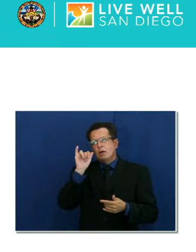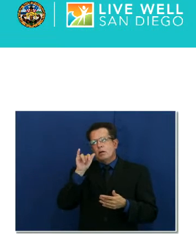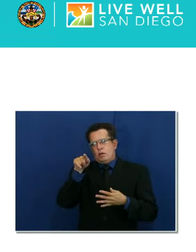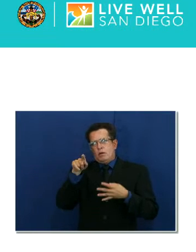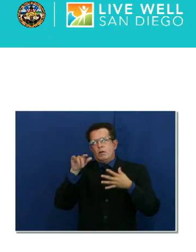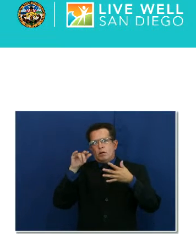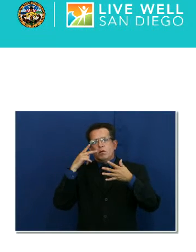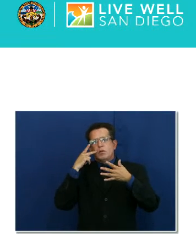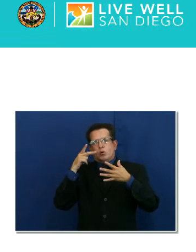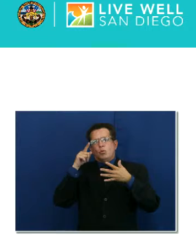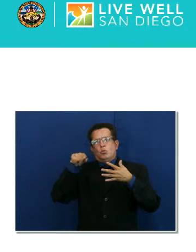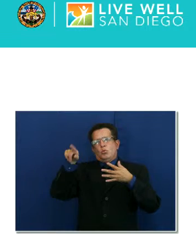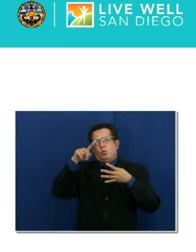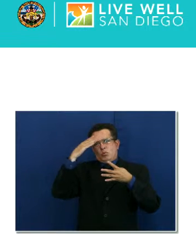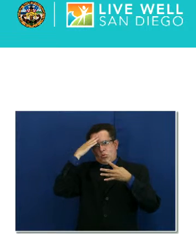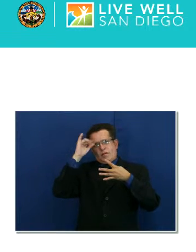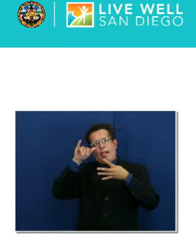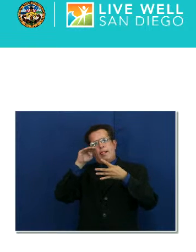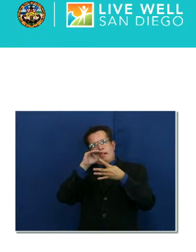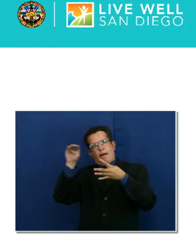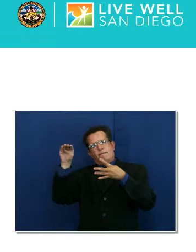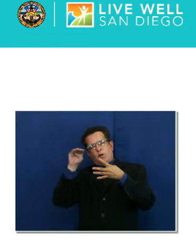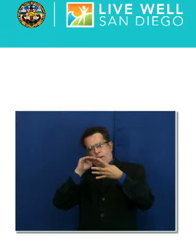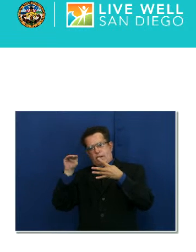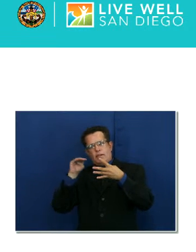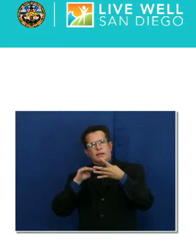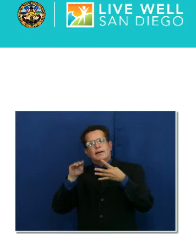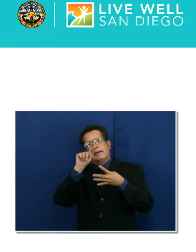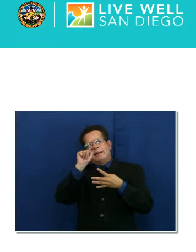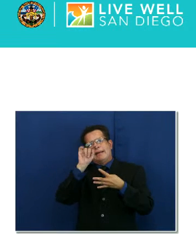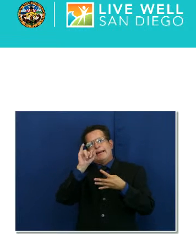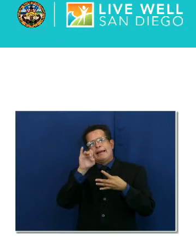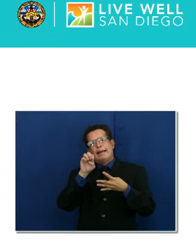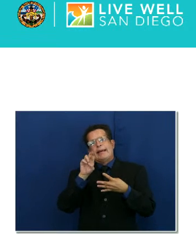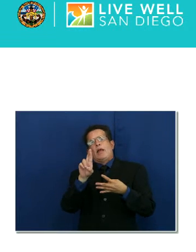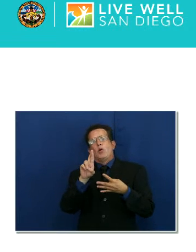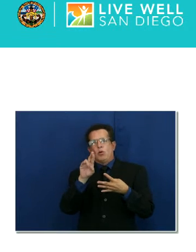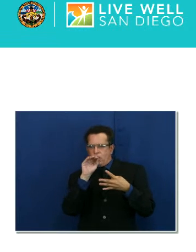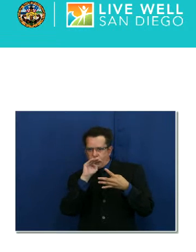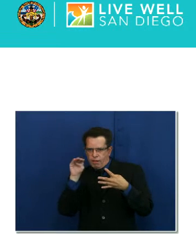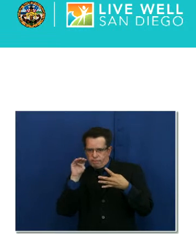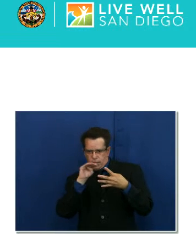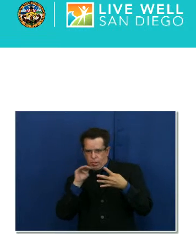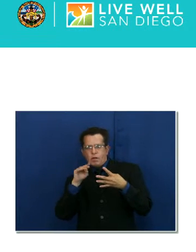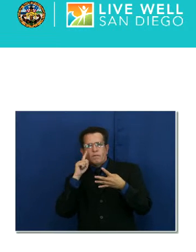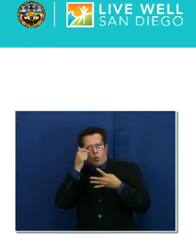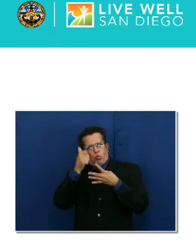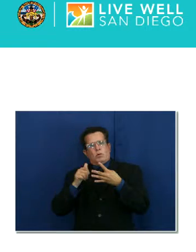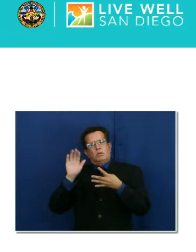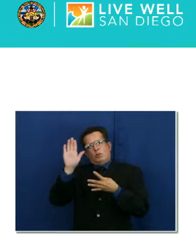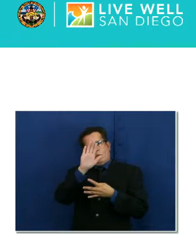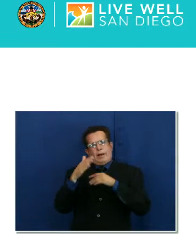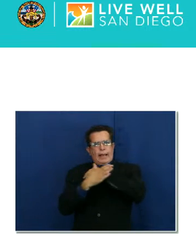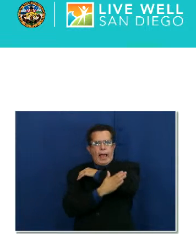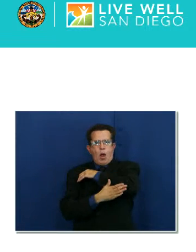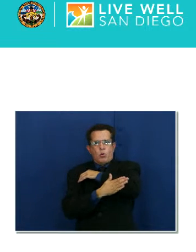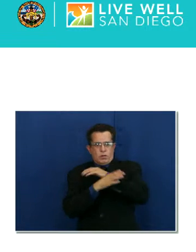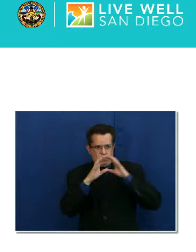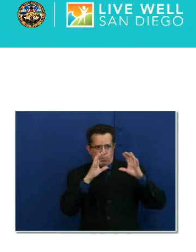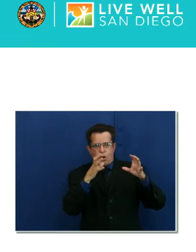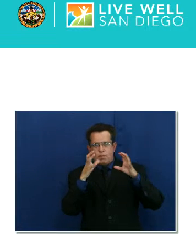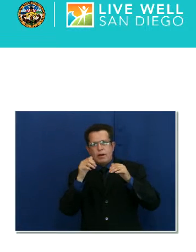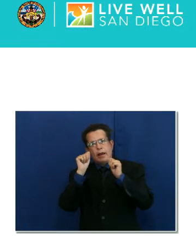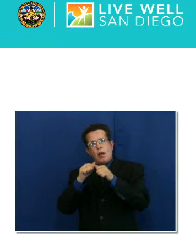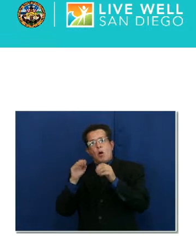economy. As everyone is aware, this tier framework with metrics and thresholds for each county to open more